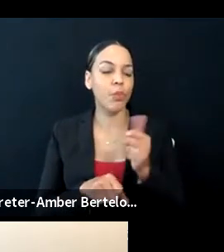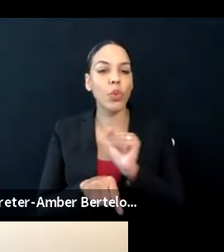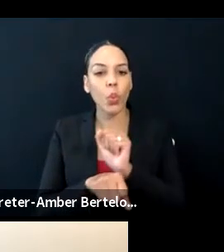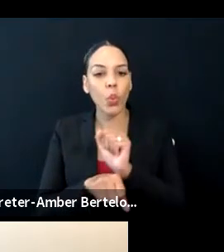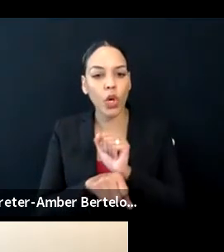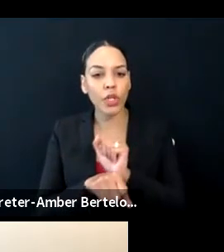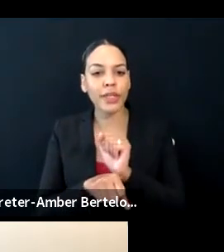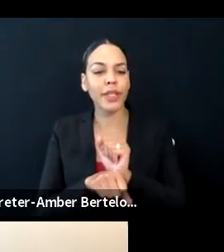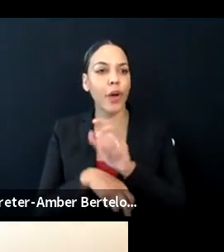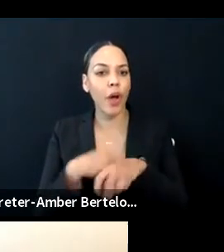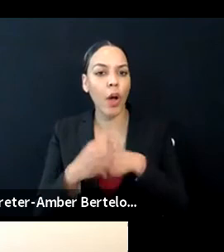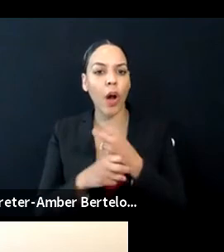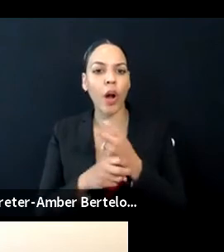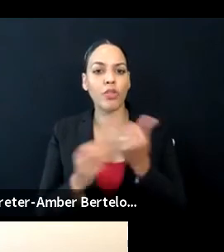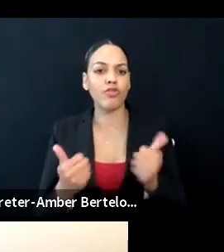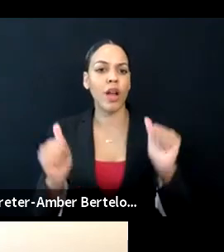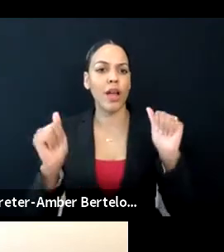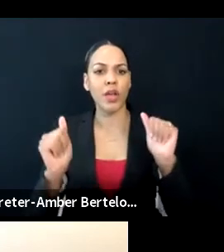to